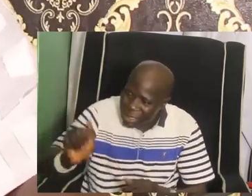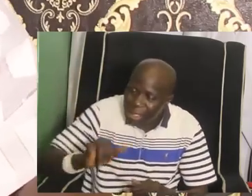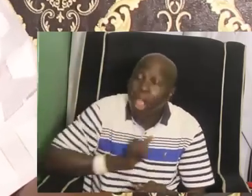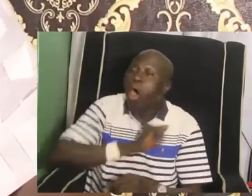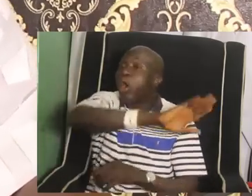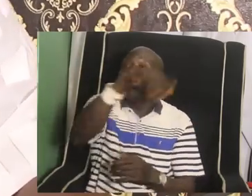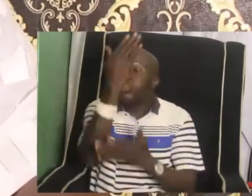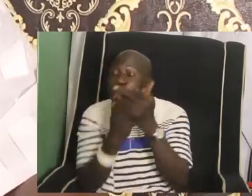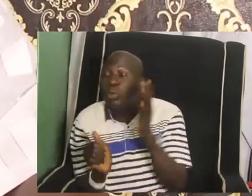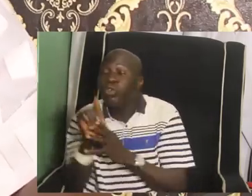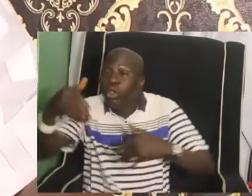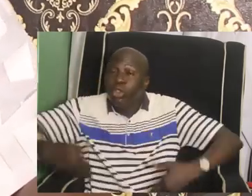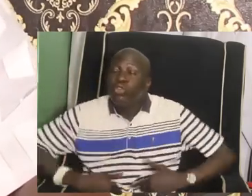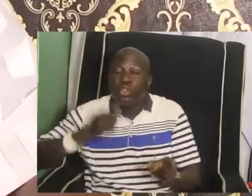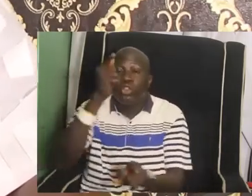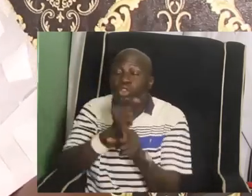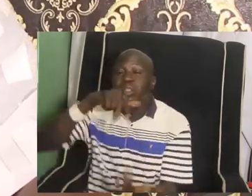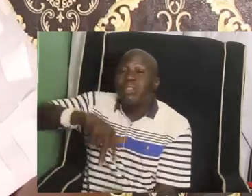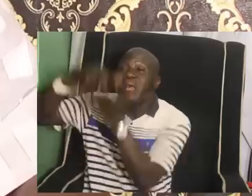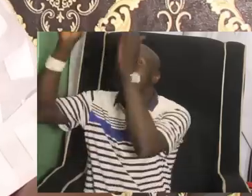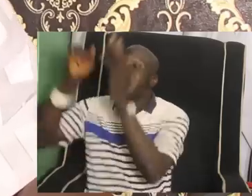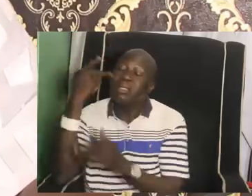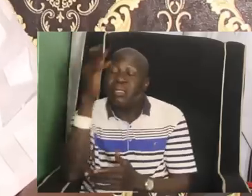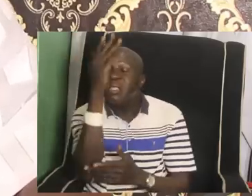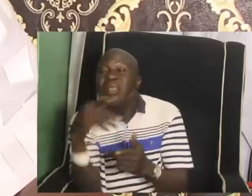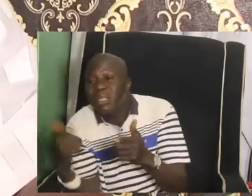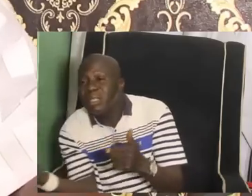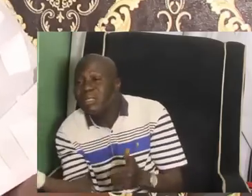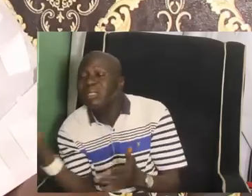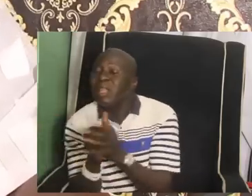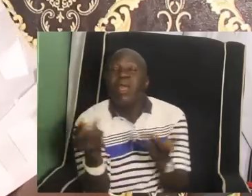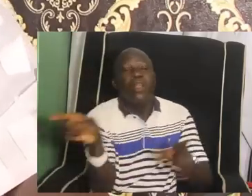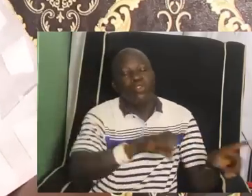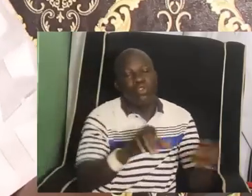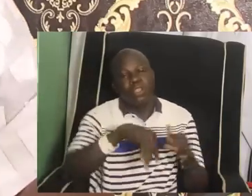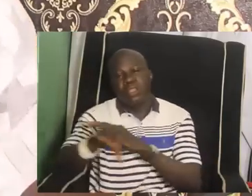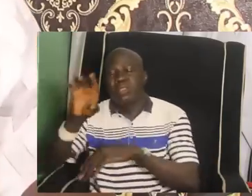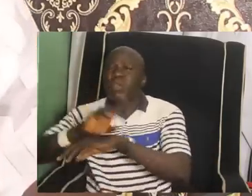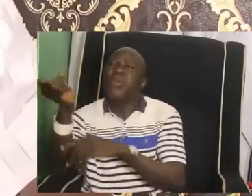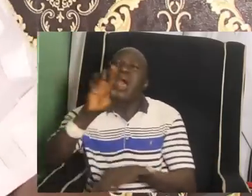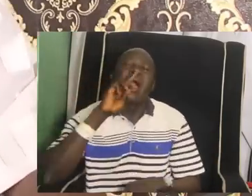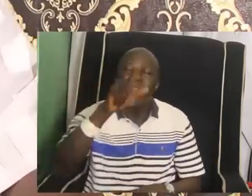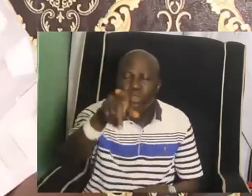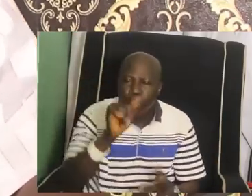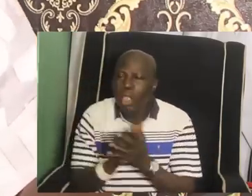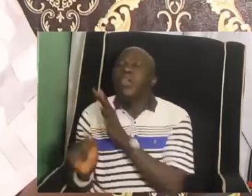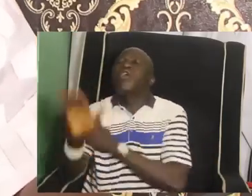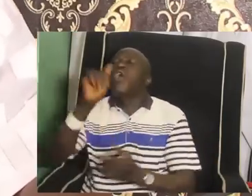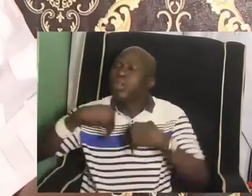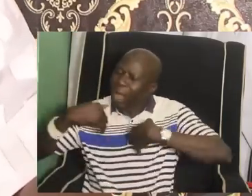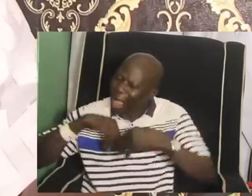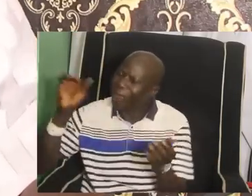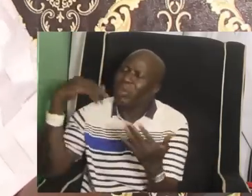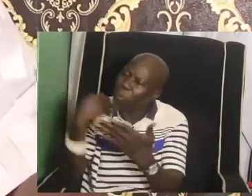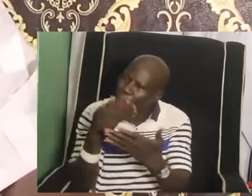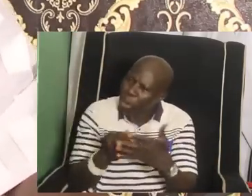won odo kan dide eh ori awon kan la la ti won se be ni ipo ni wo wa Olorun lo ni owo de fe